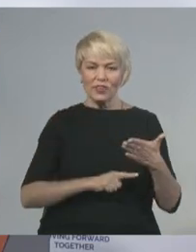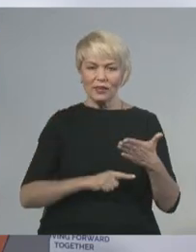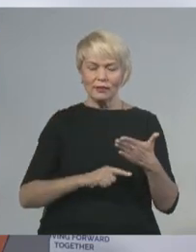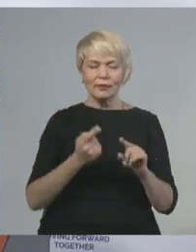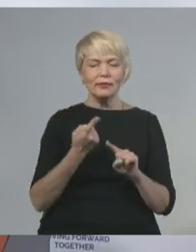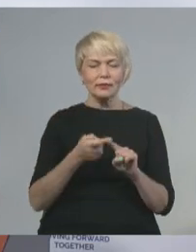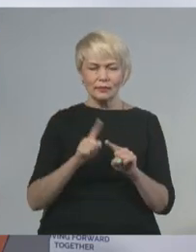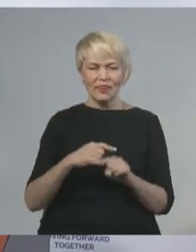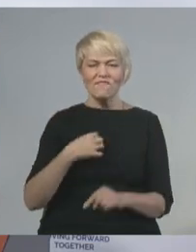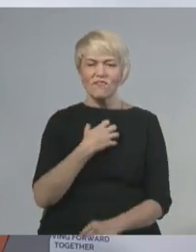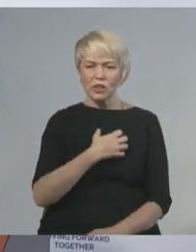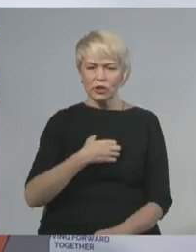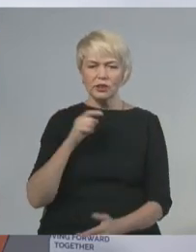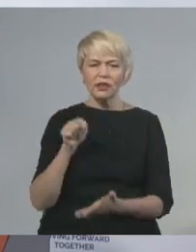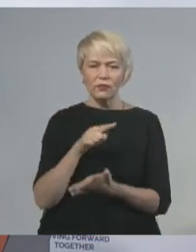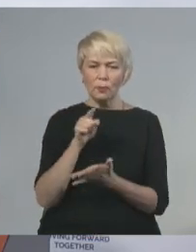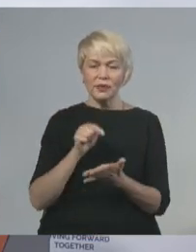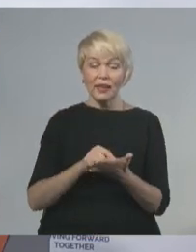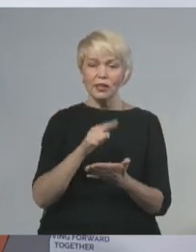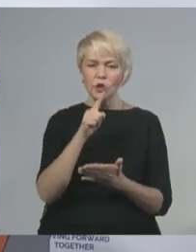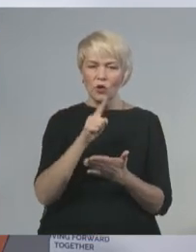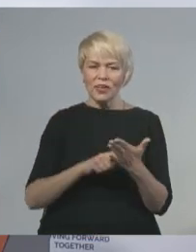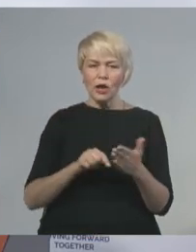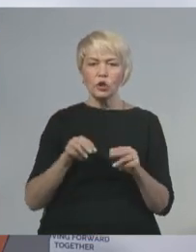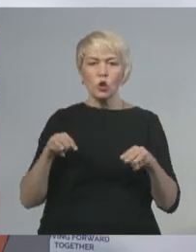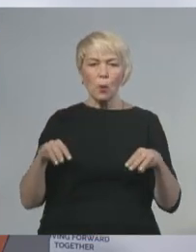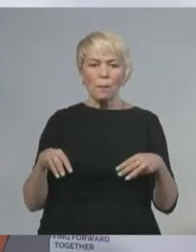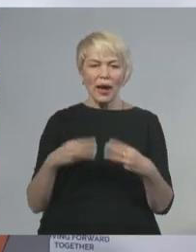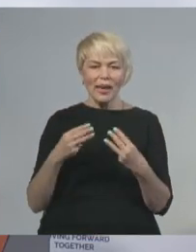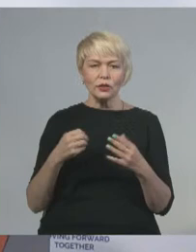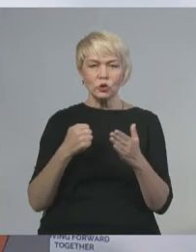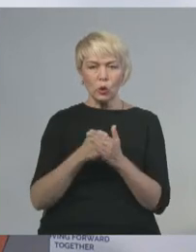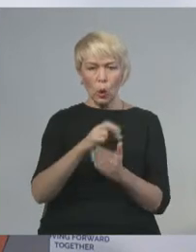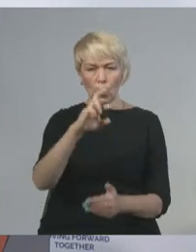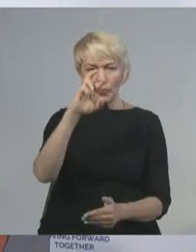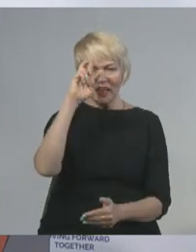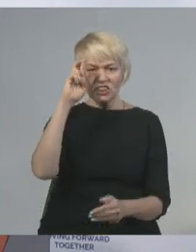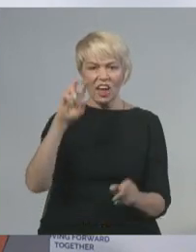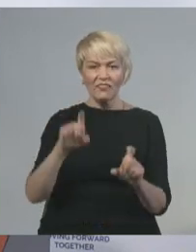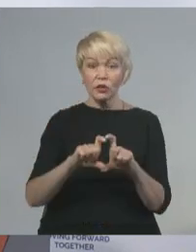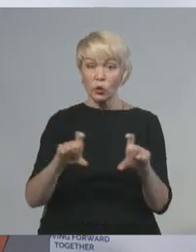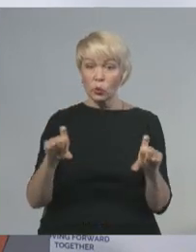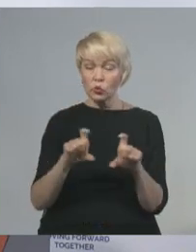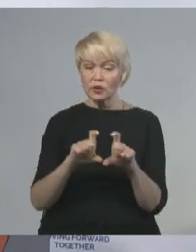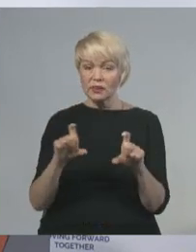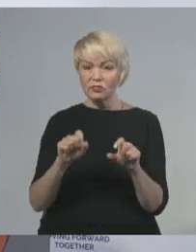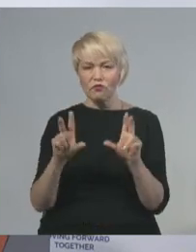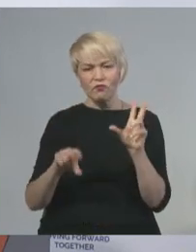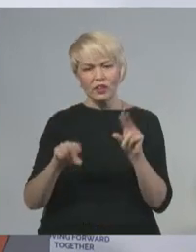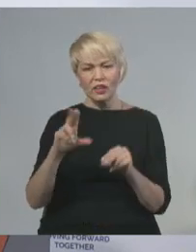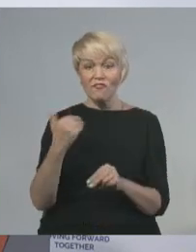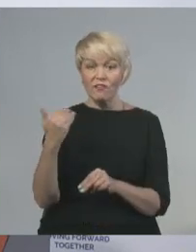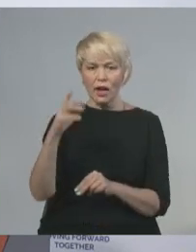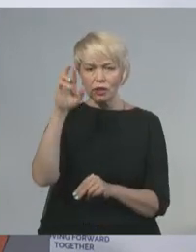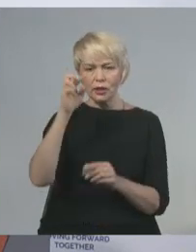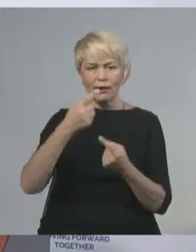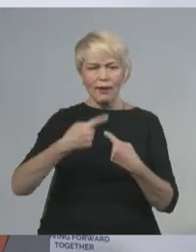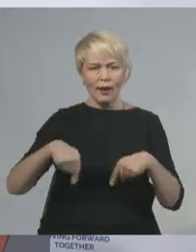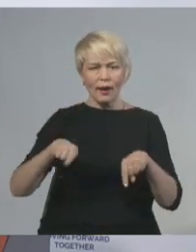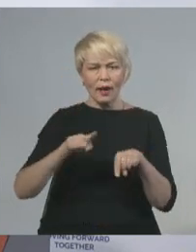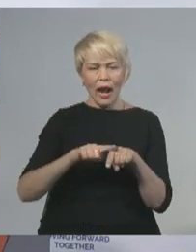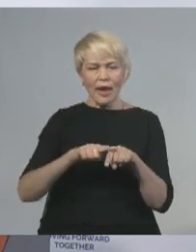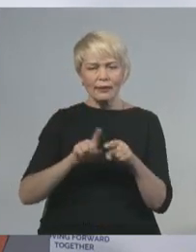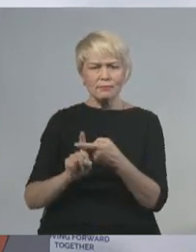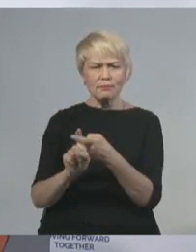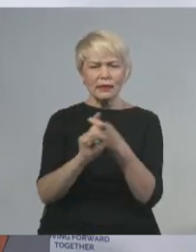trust to media and trust to public institutions do you think that in your countries the pandemics increased trust to